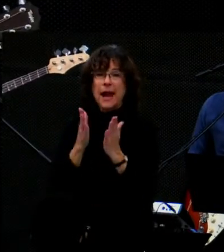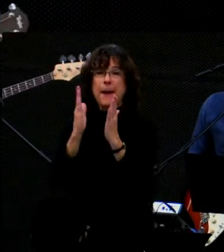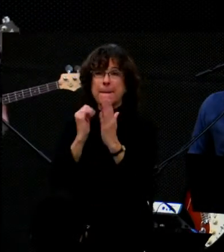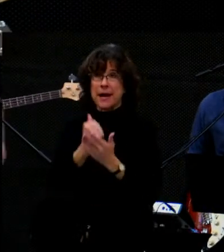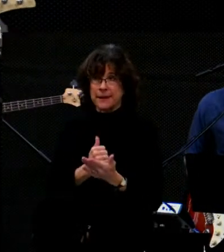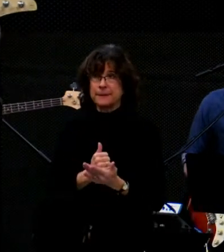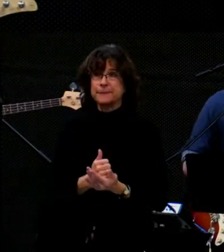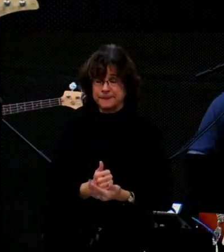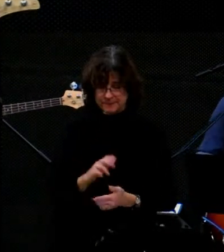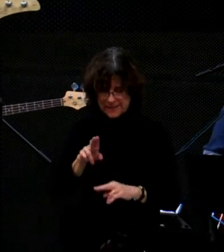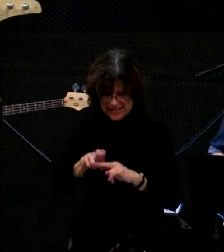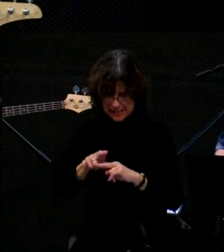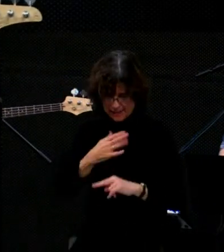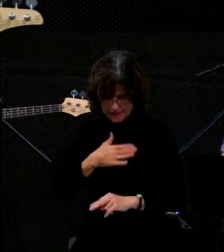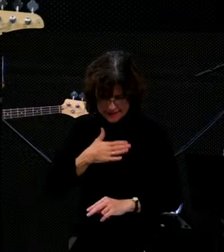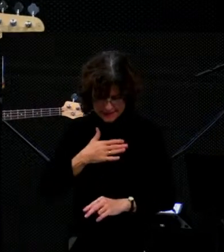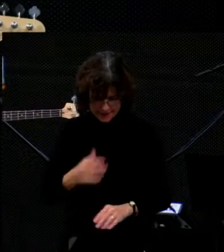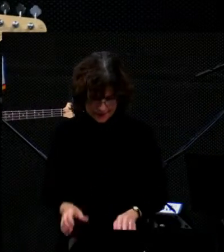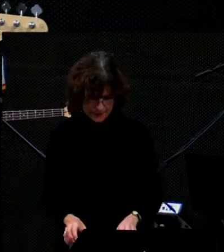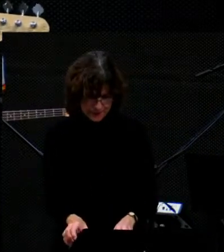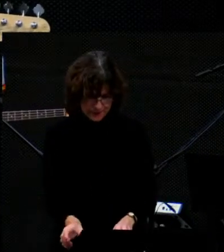seated.